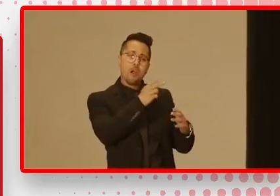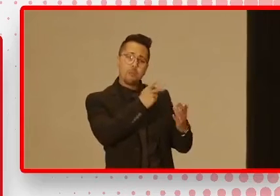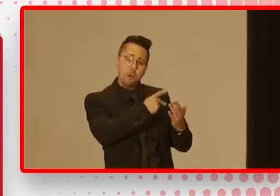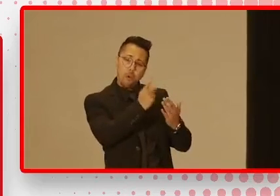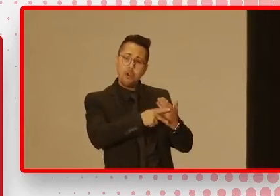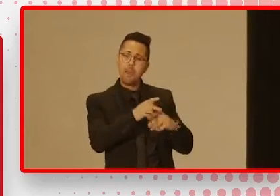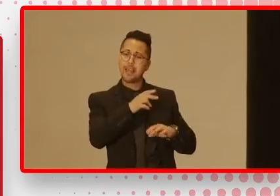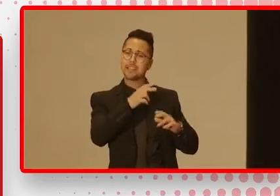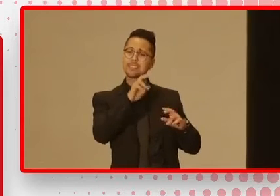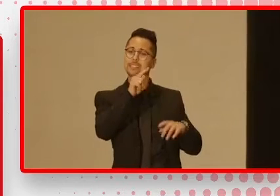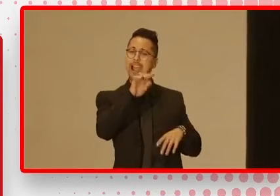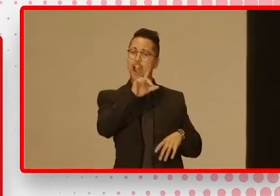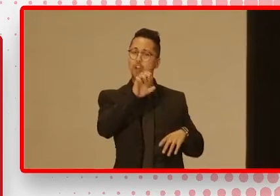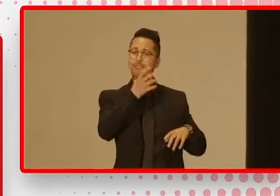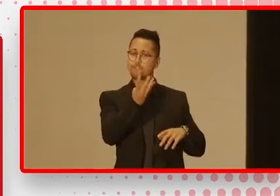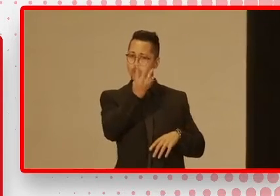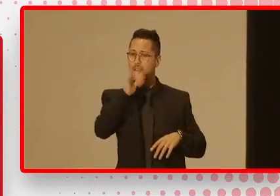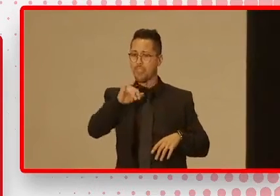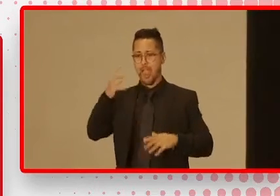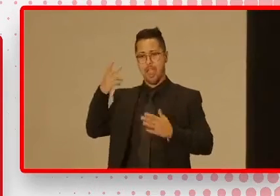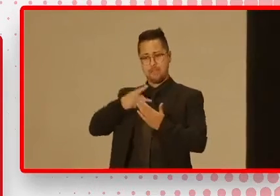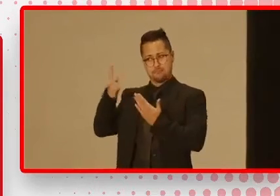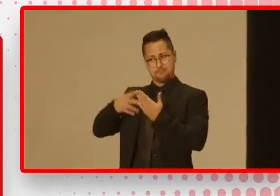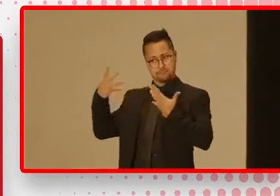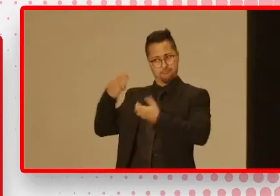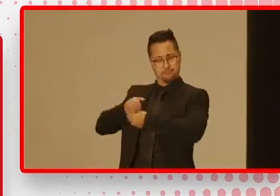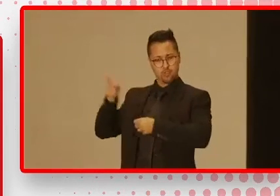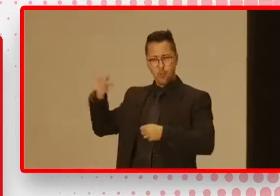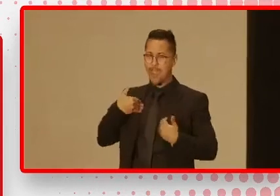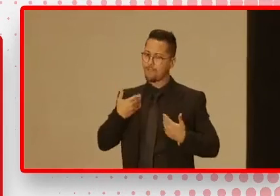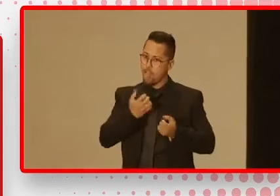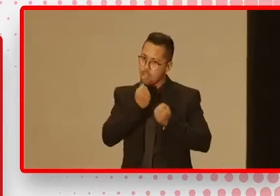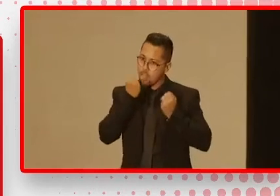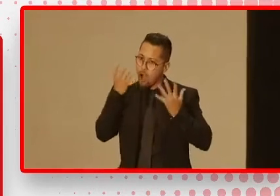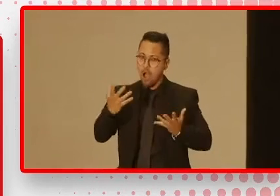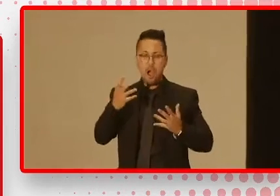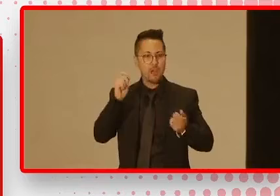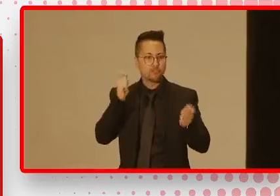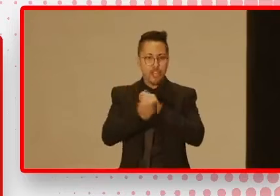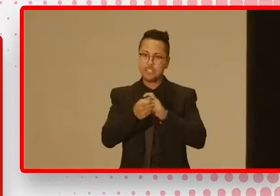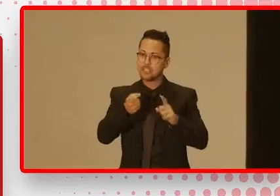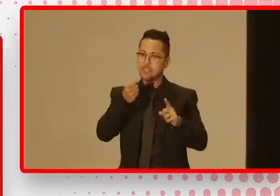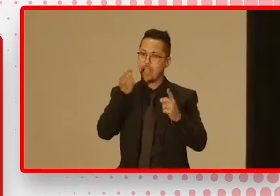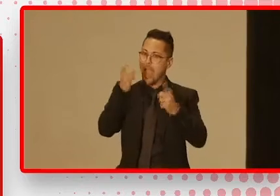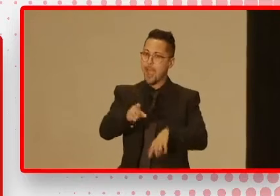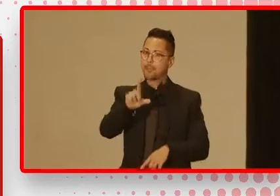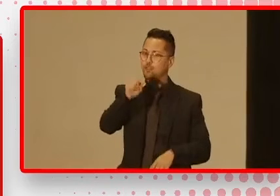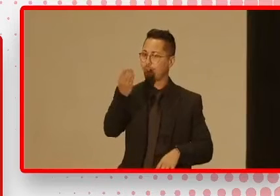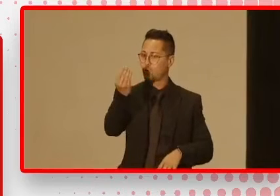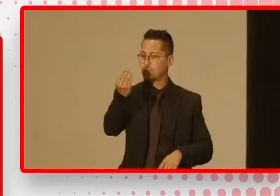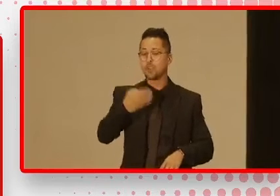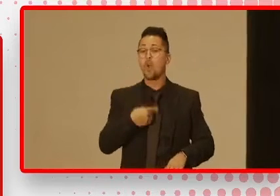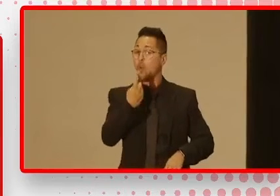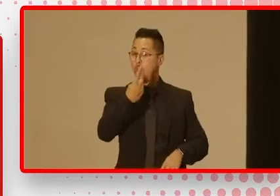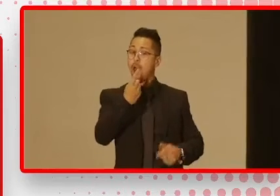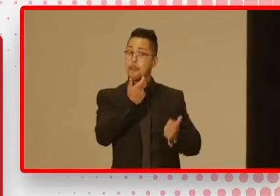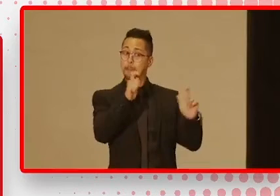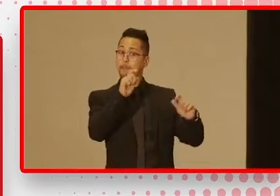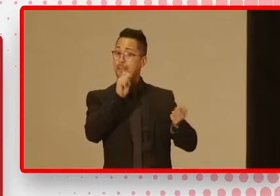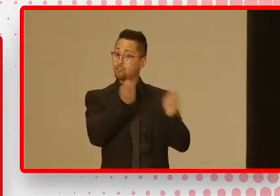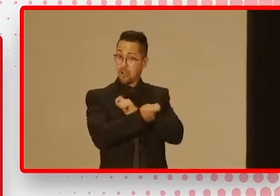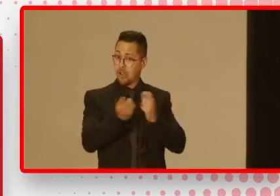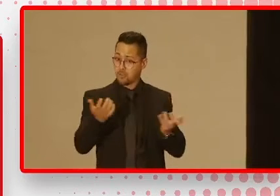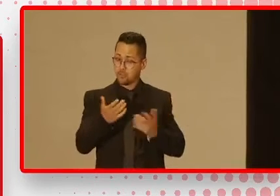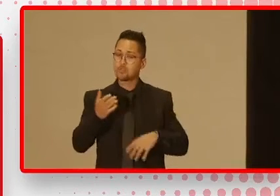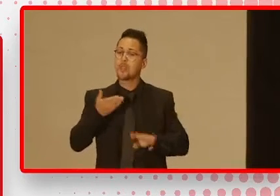Title IV of WIOA, so we had a lot of changes that came through in 2014. And one of those big changes was the